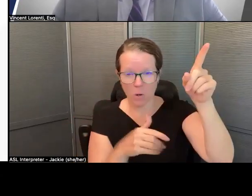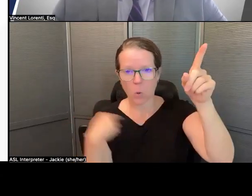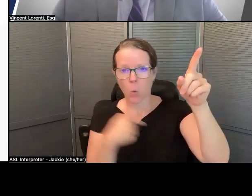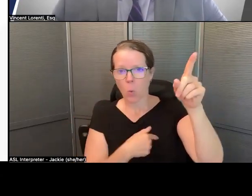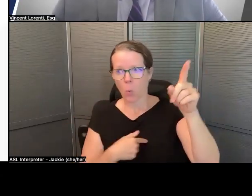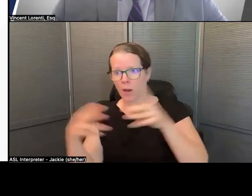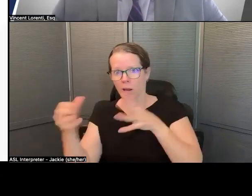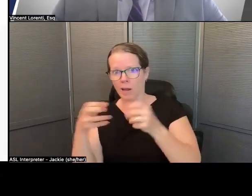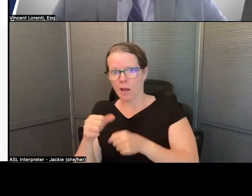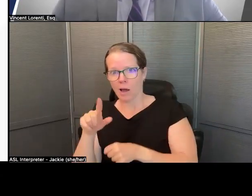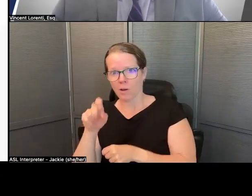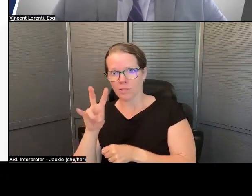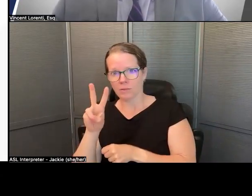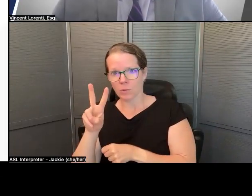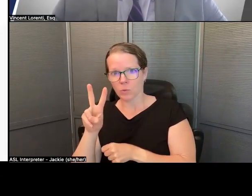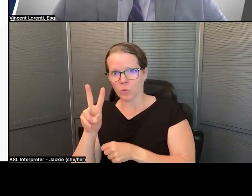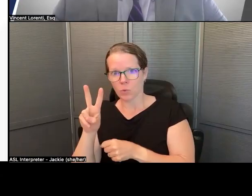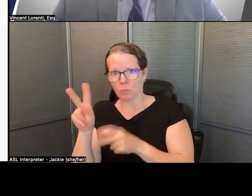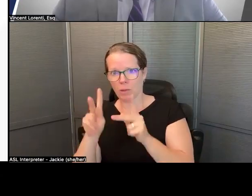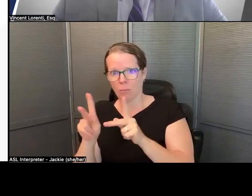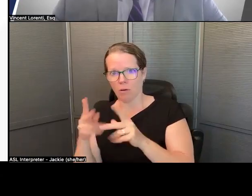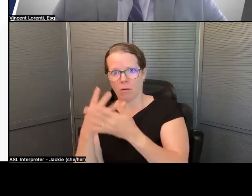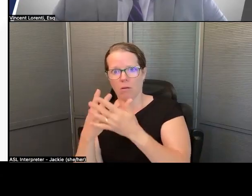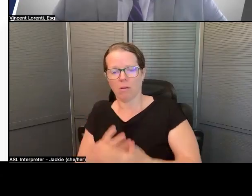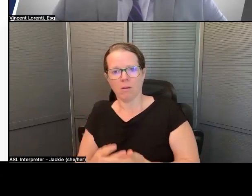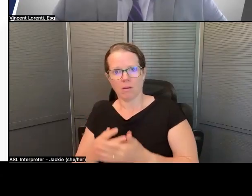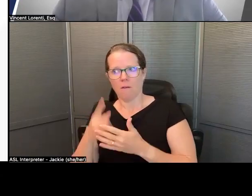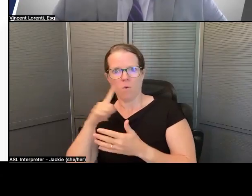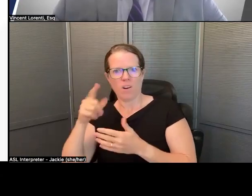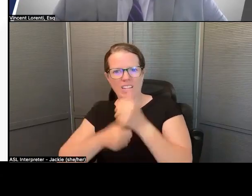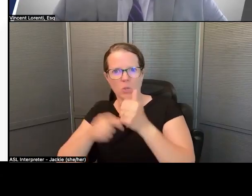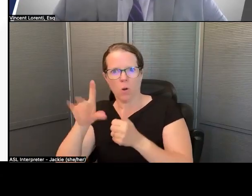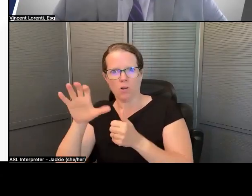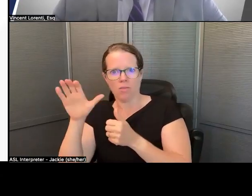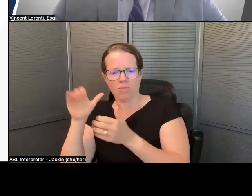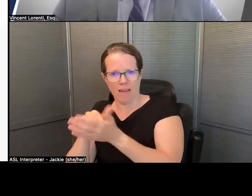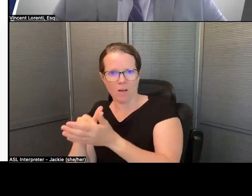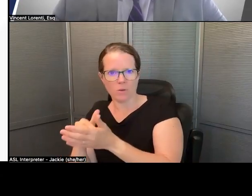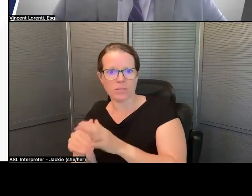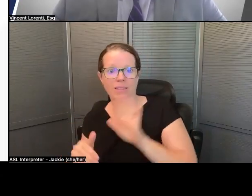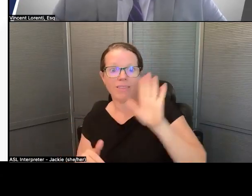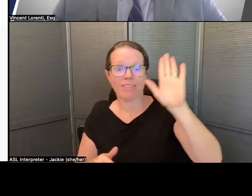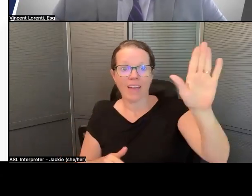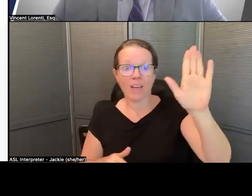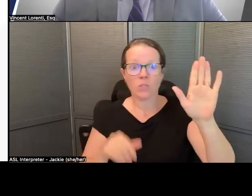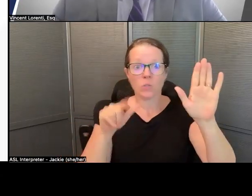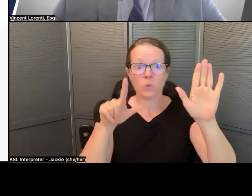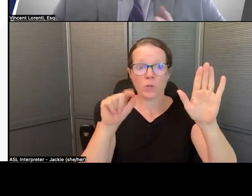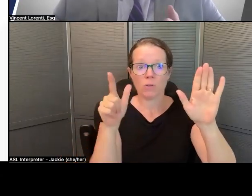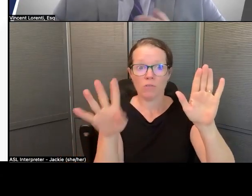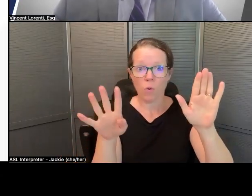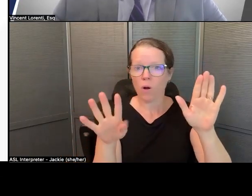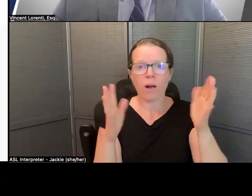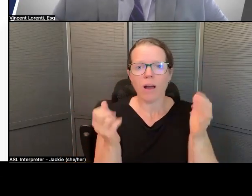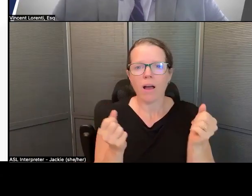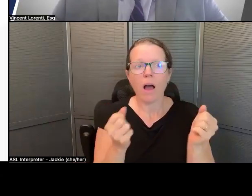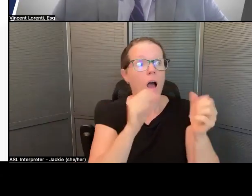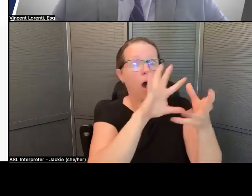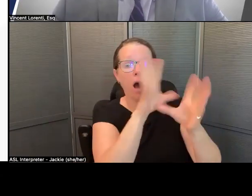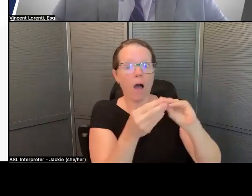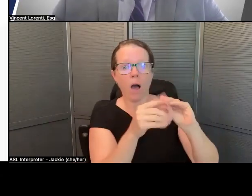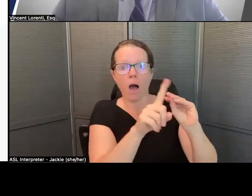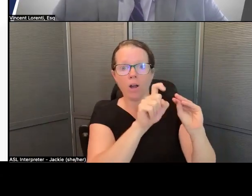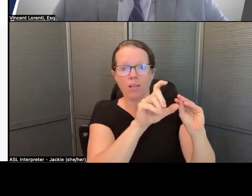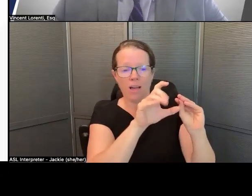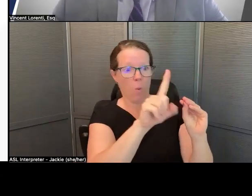100,000. Their rate in 2024 was 68 per 100,000. Just by way of comparison